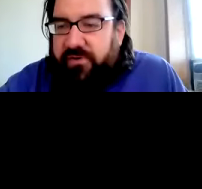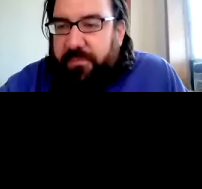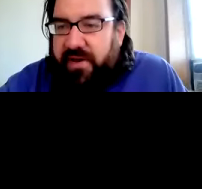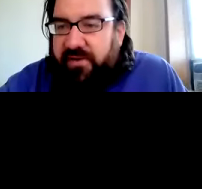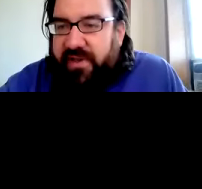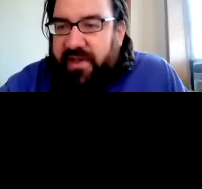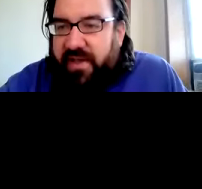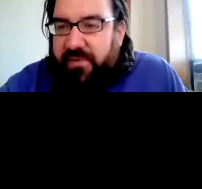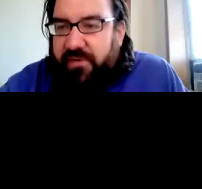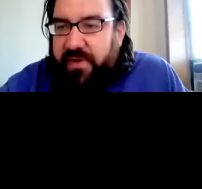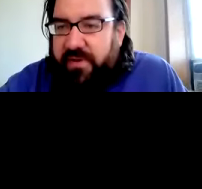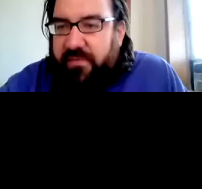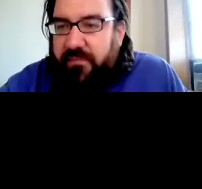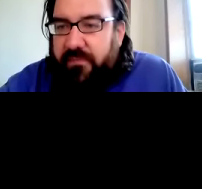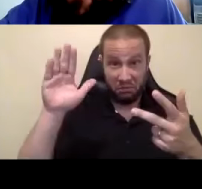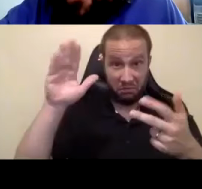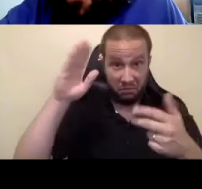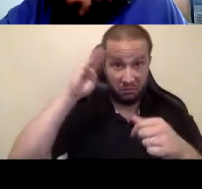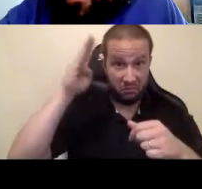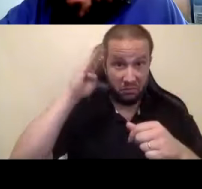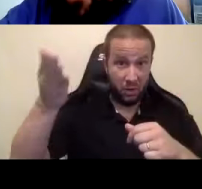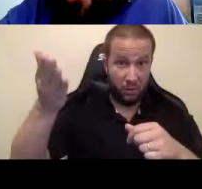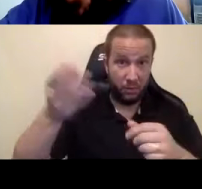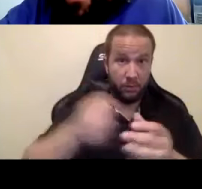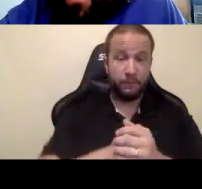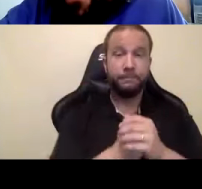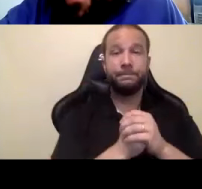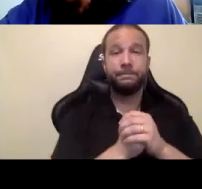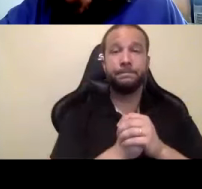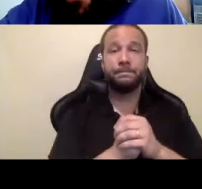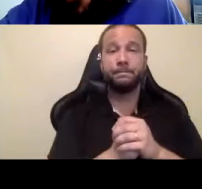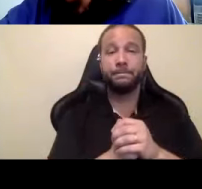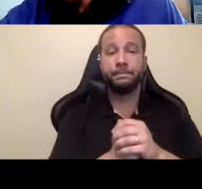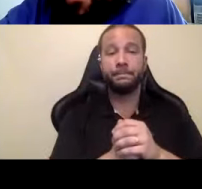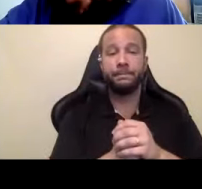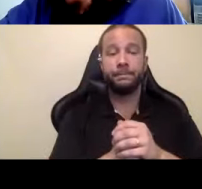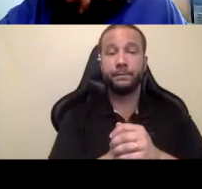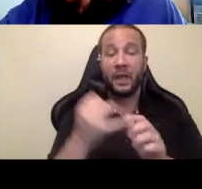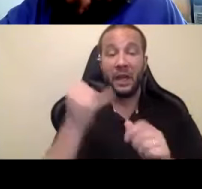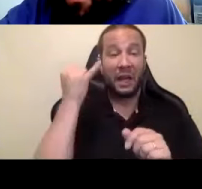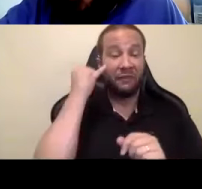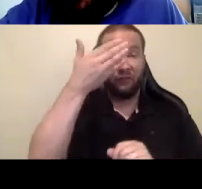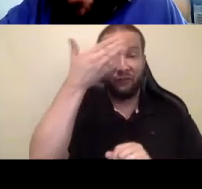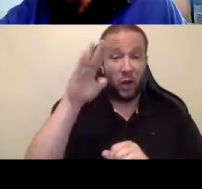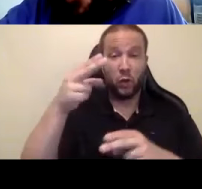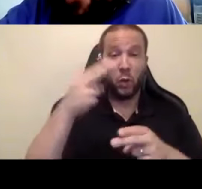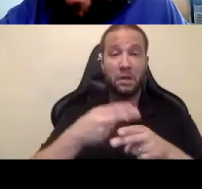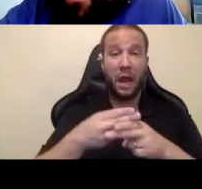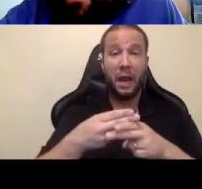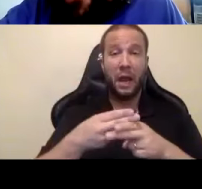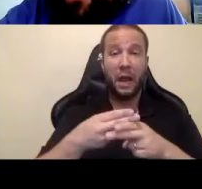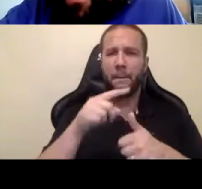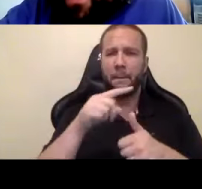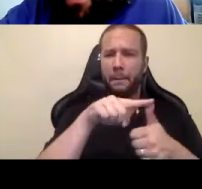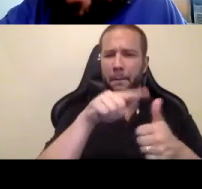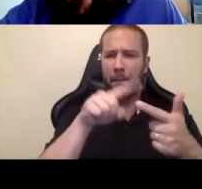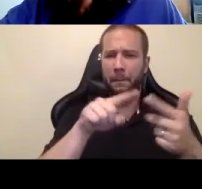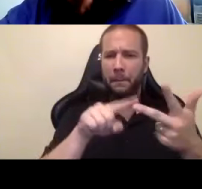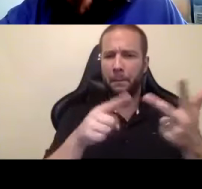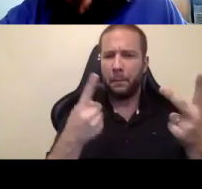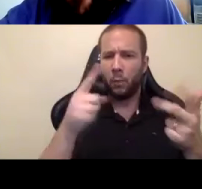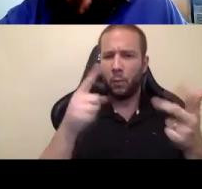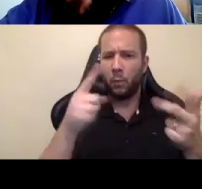you want to jump on and say hi real quick. And if I'm missing anyone else, please feel free to unmute. Ahmed, you're on if you want to say hi.